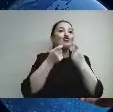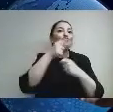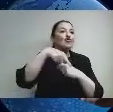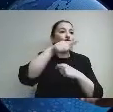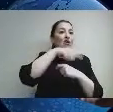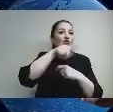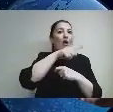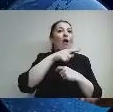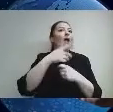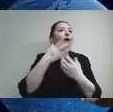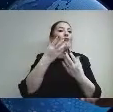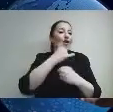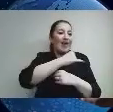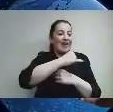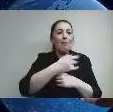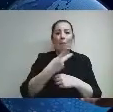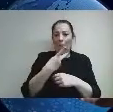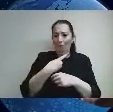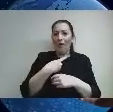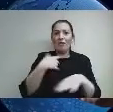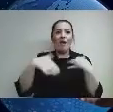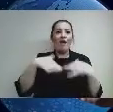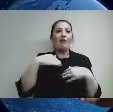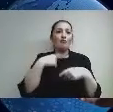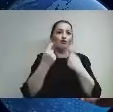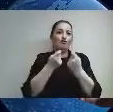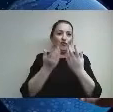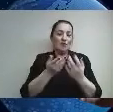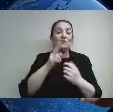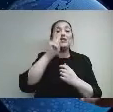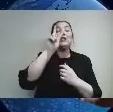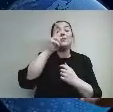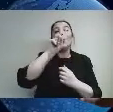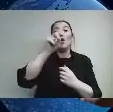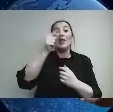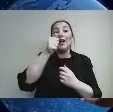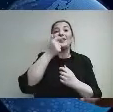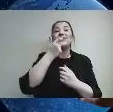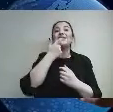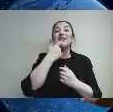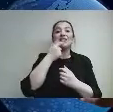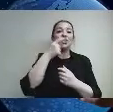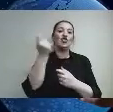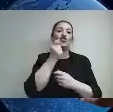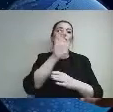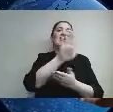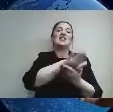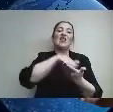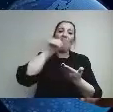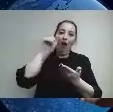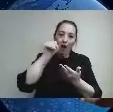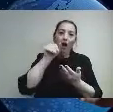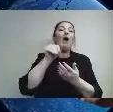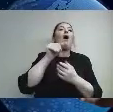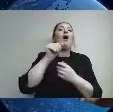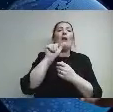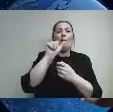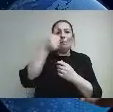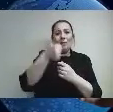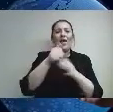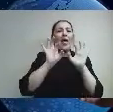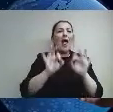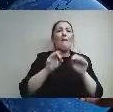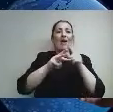in 2016 and started as career engelli career or disabled career recruitment